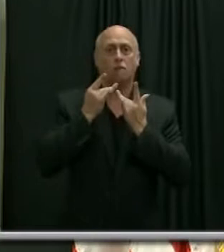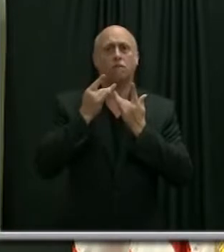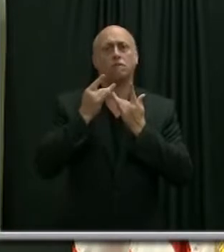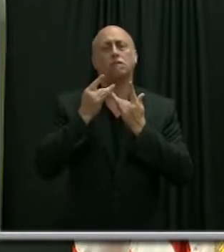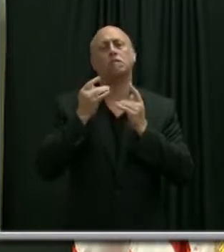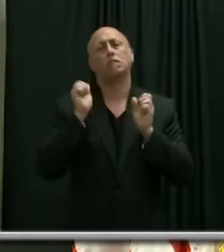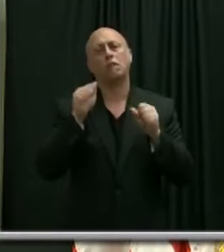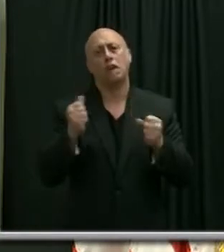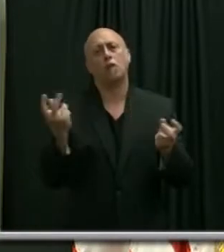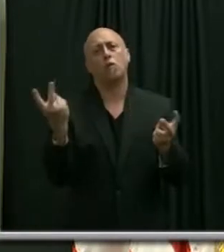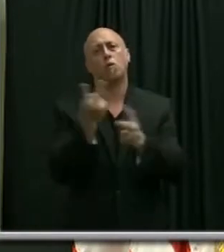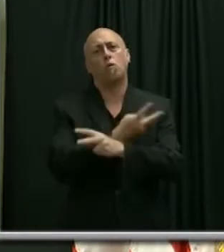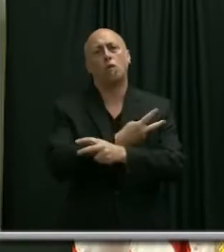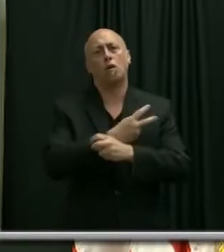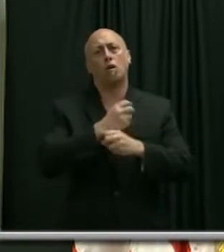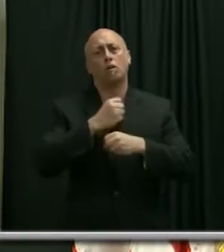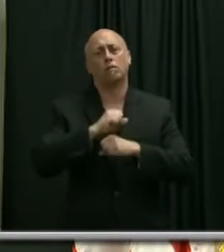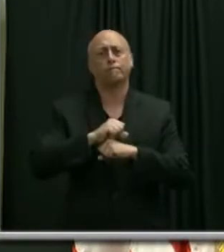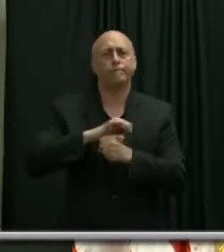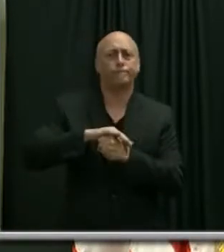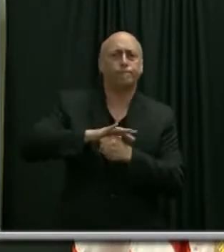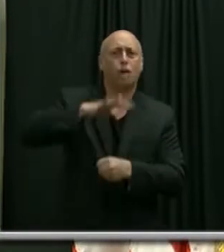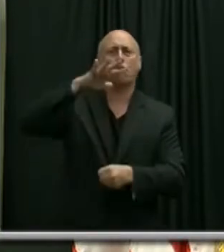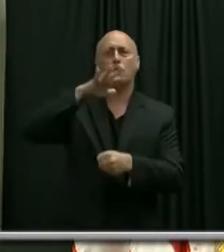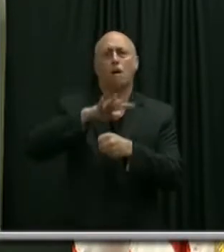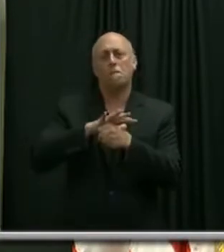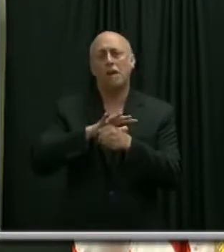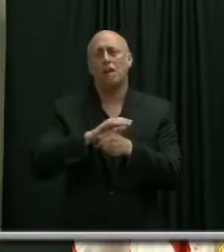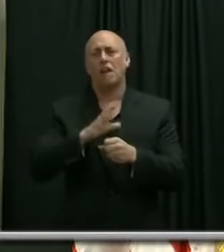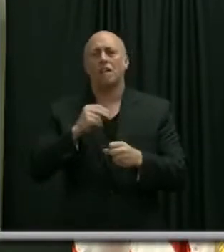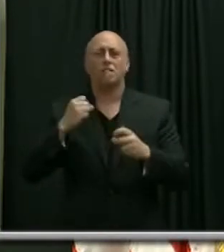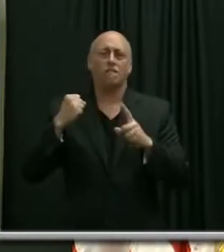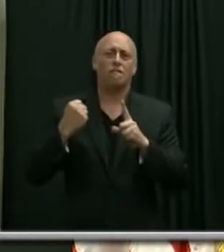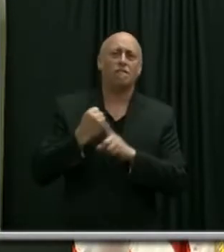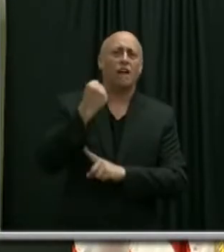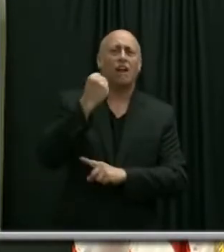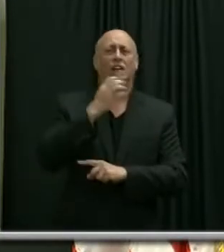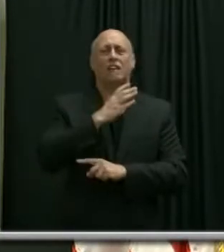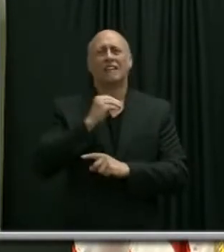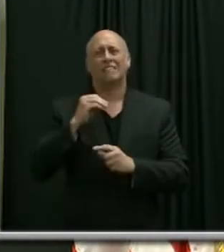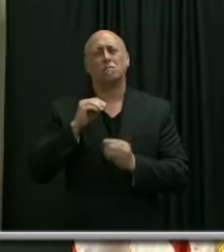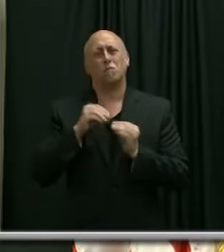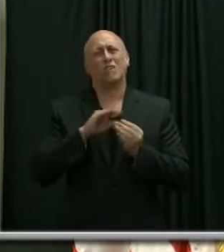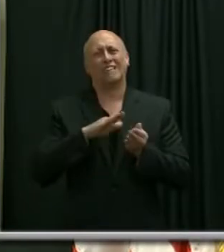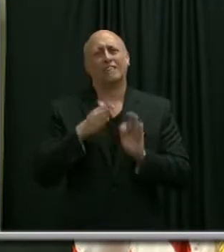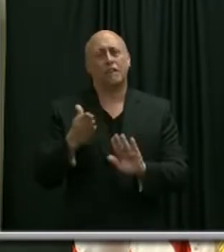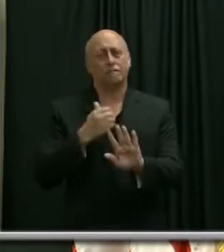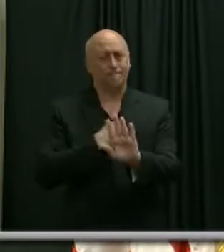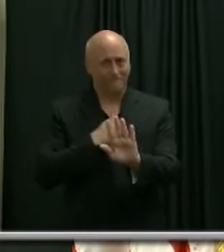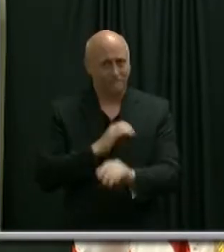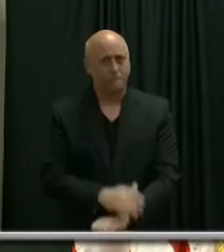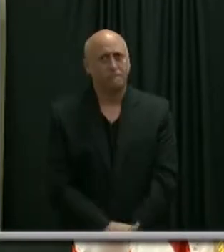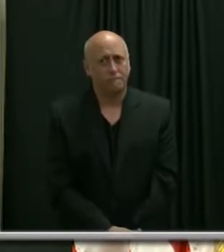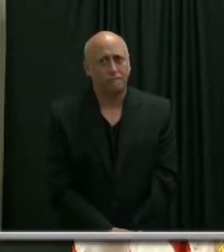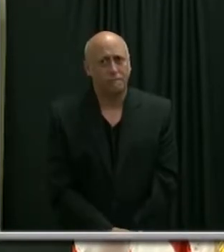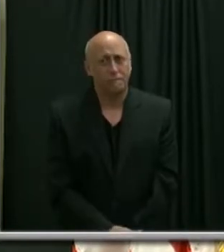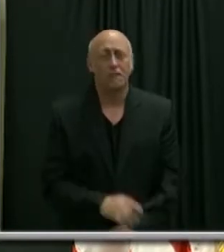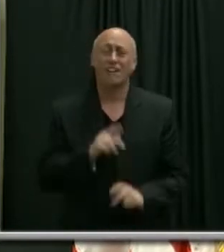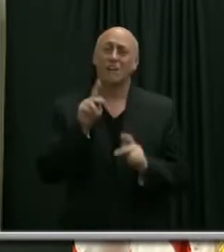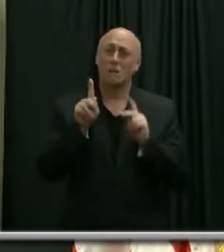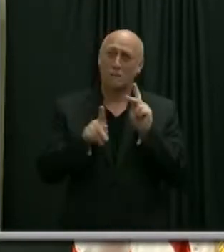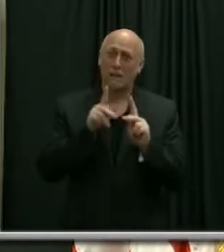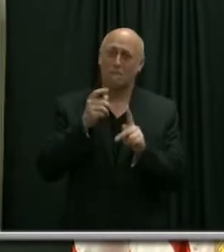be more severe, and it can even become deadly. As victims of domestic violence and their children